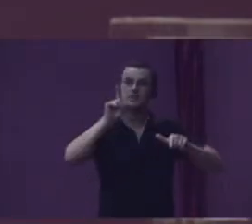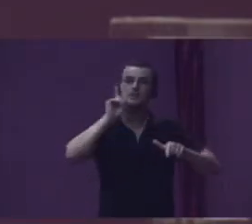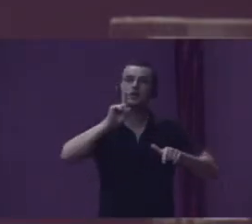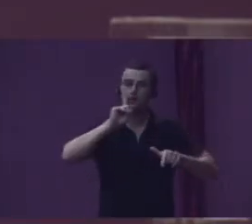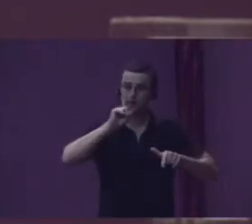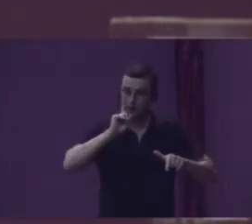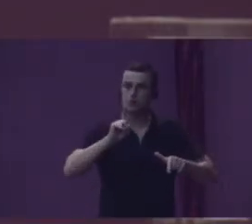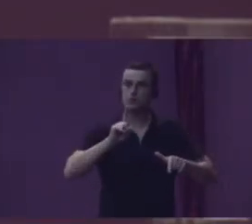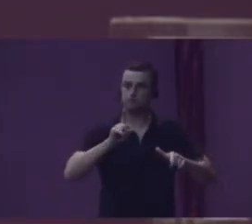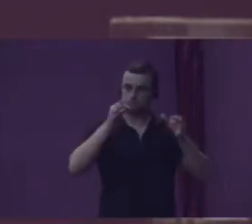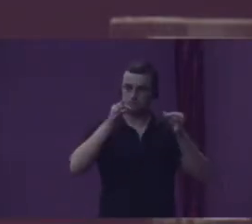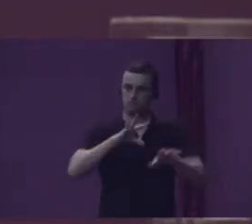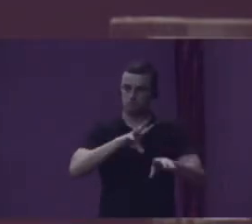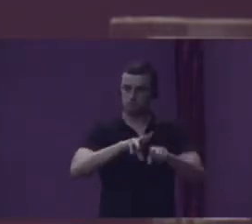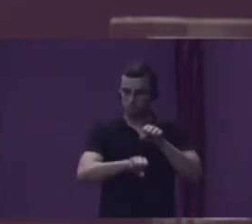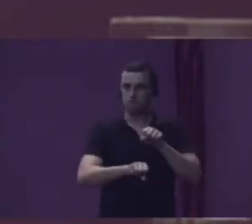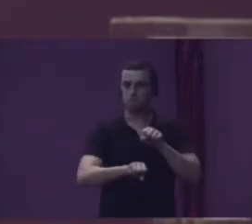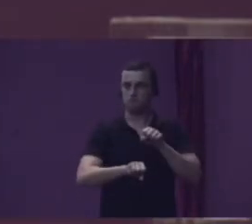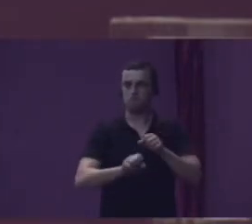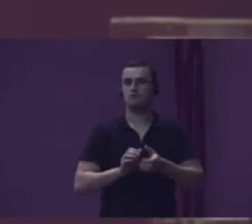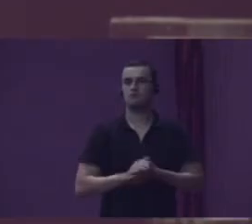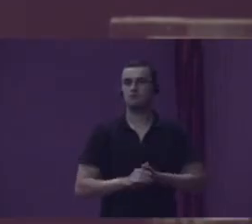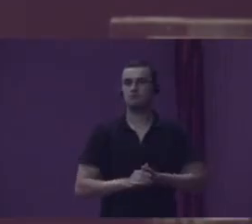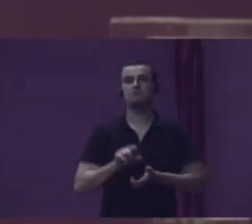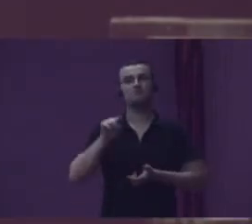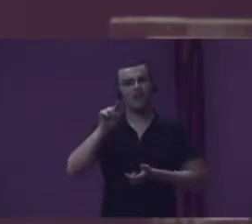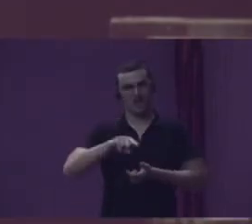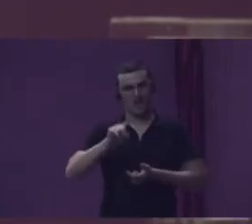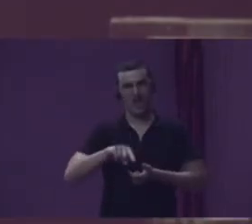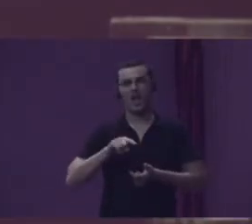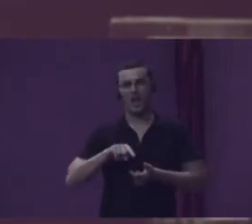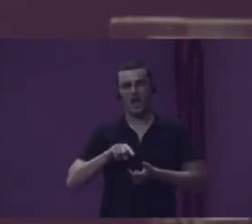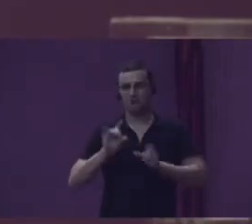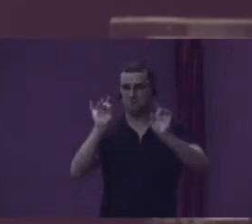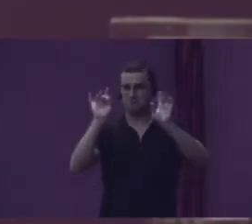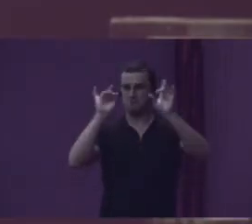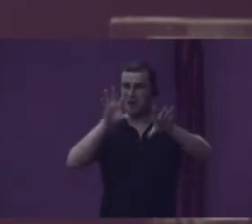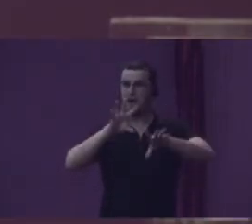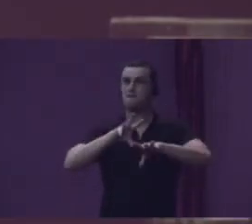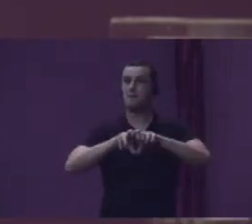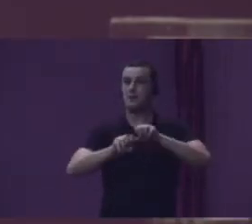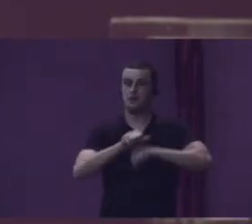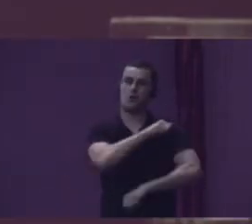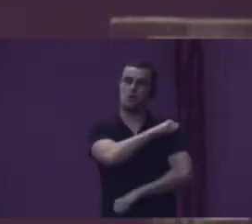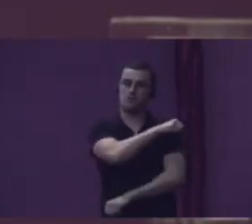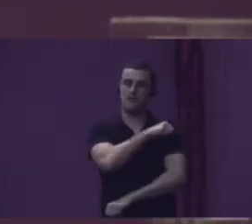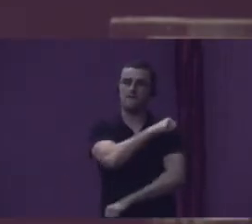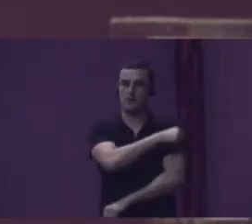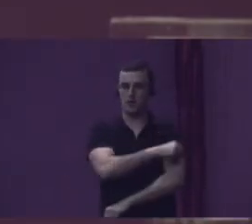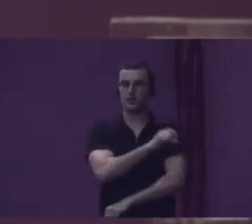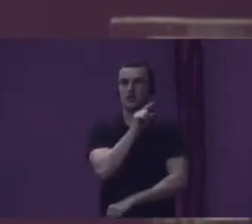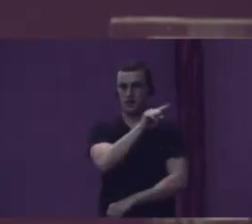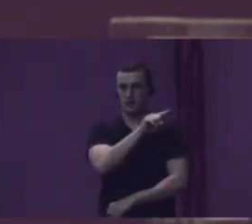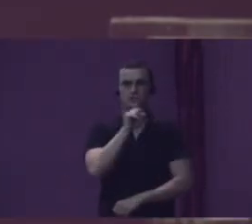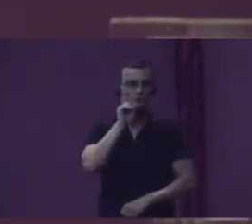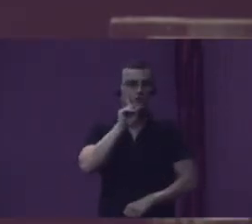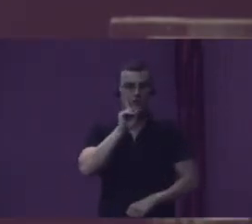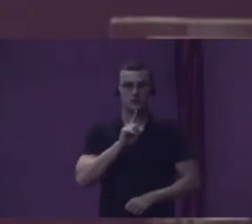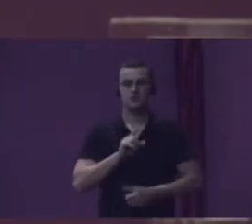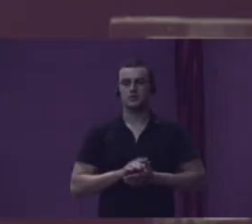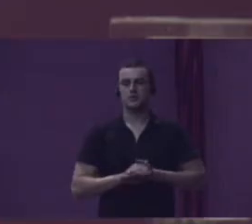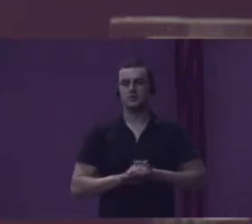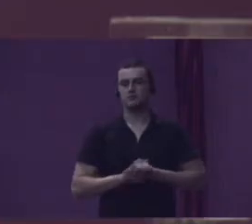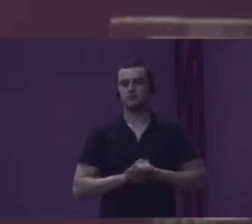of specialist nurses who have training in both midwifery and nursing. I know you don't have